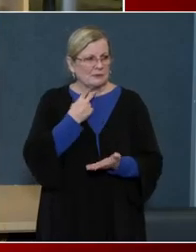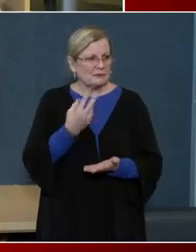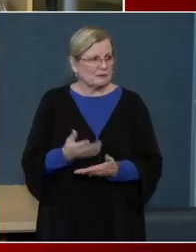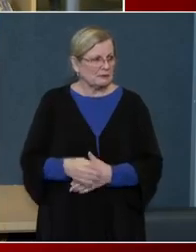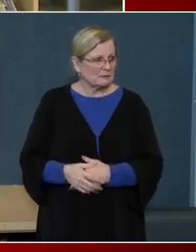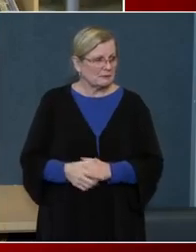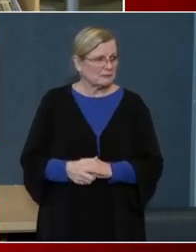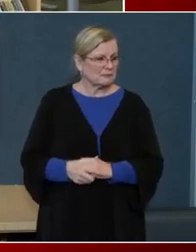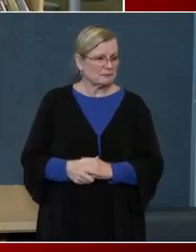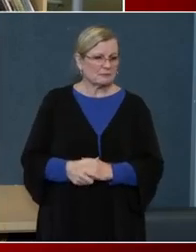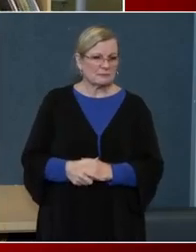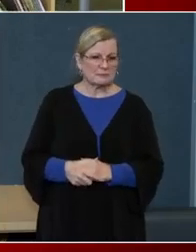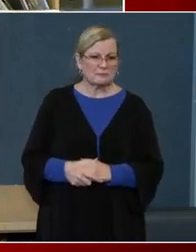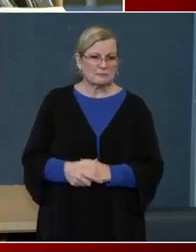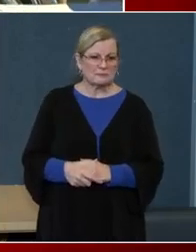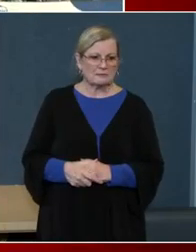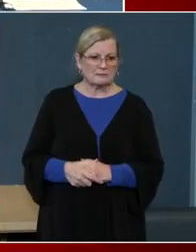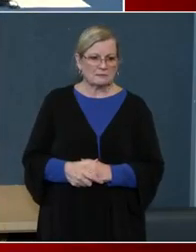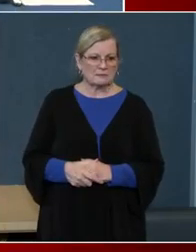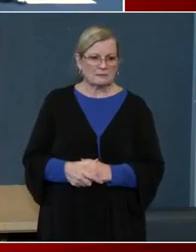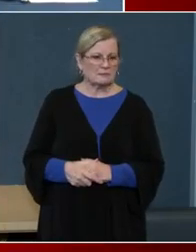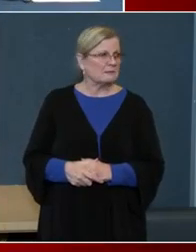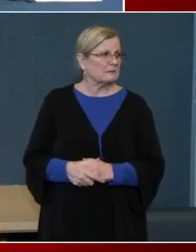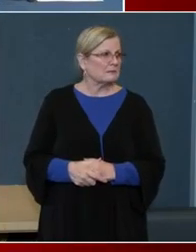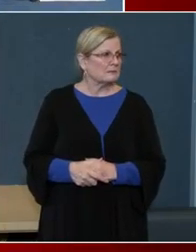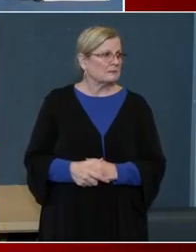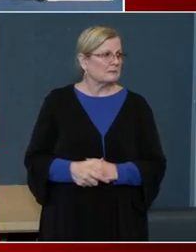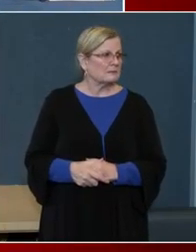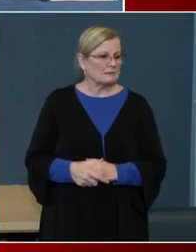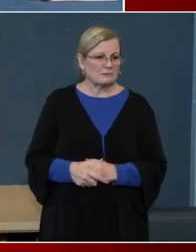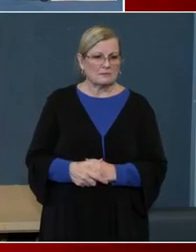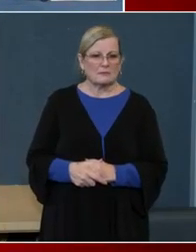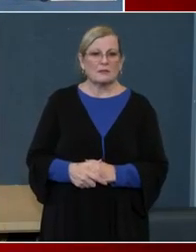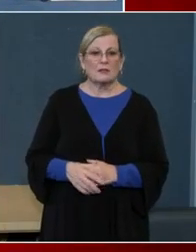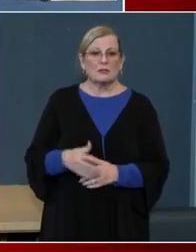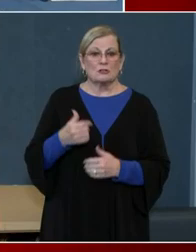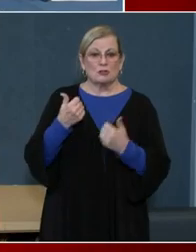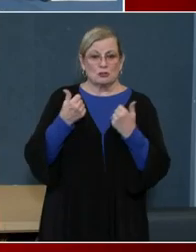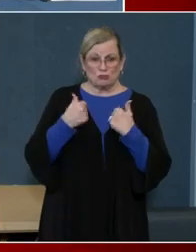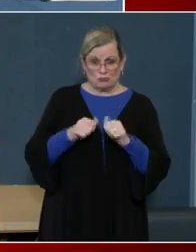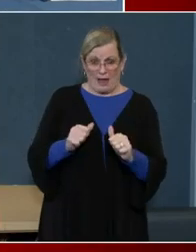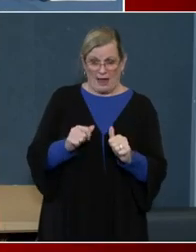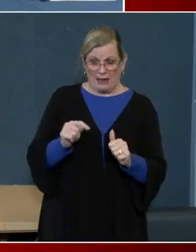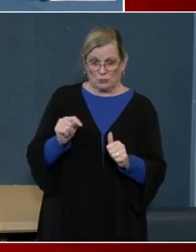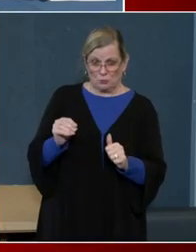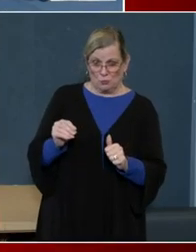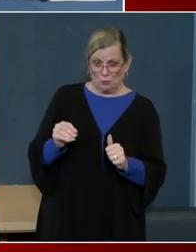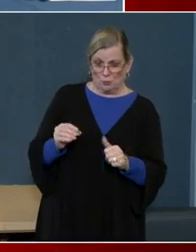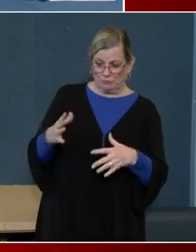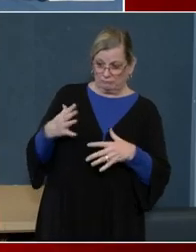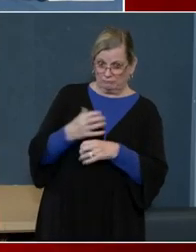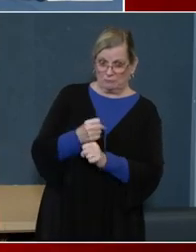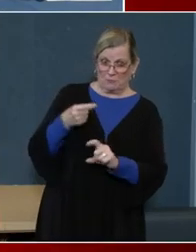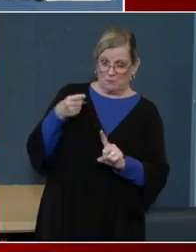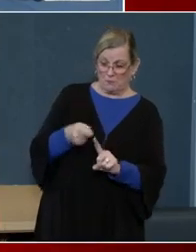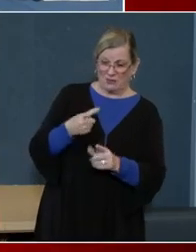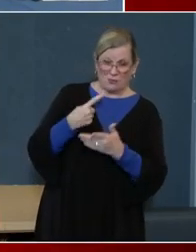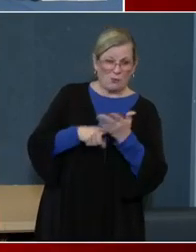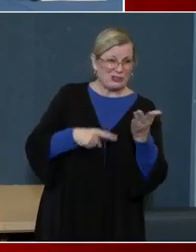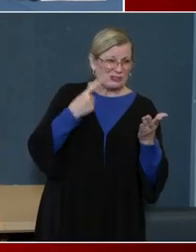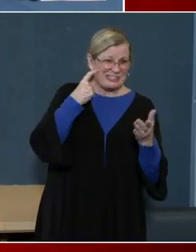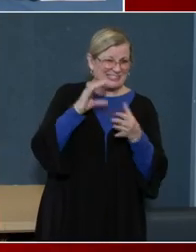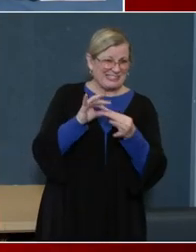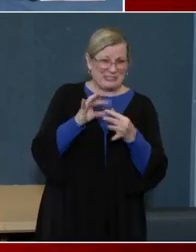your question for our interpreters. I mean, in a nutshell, you correct me if I don't get it right. The question